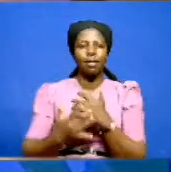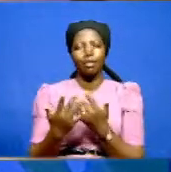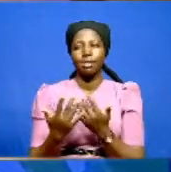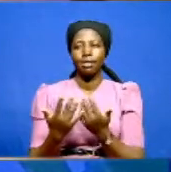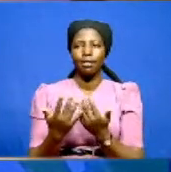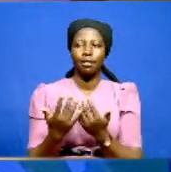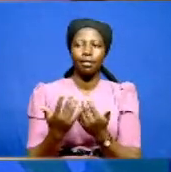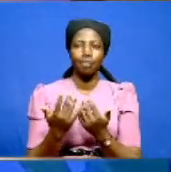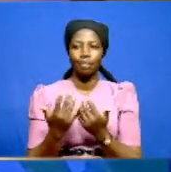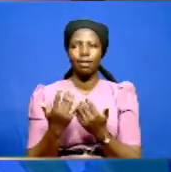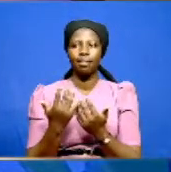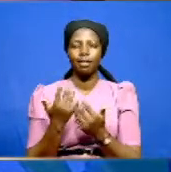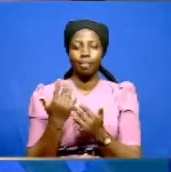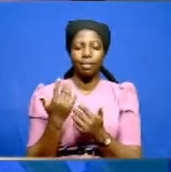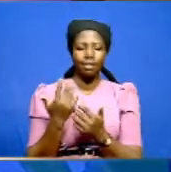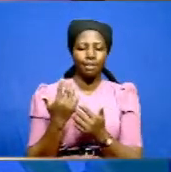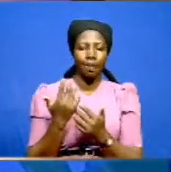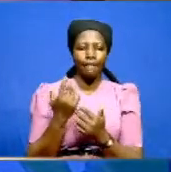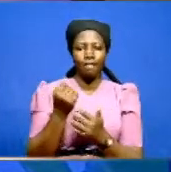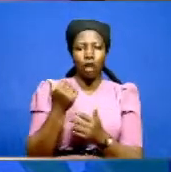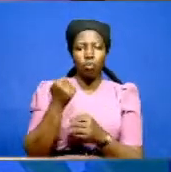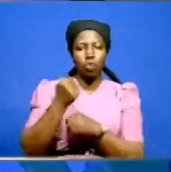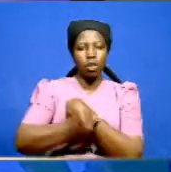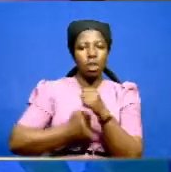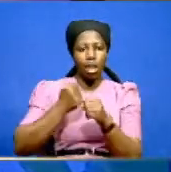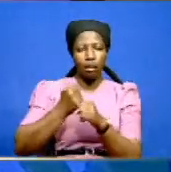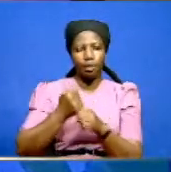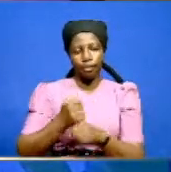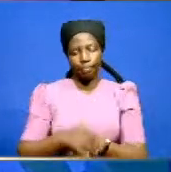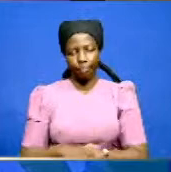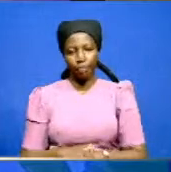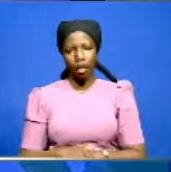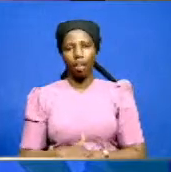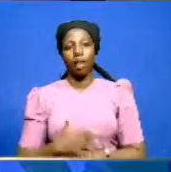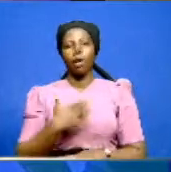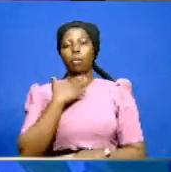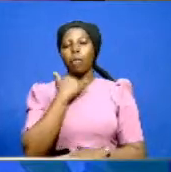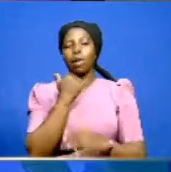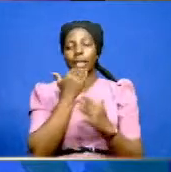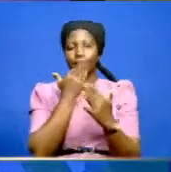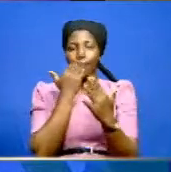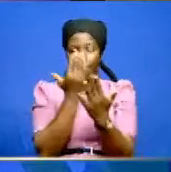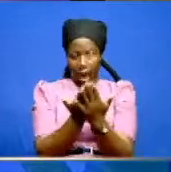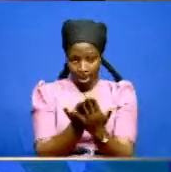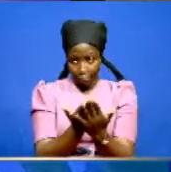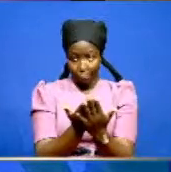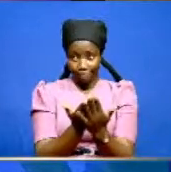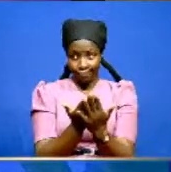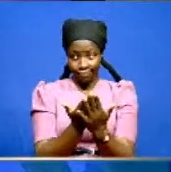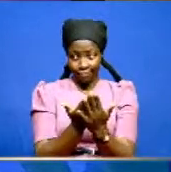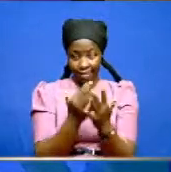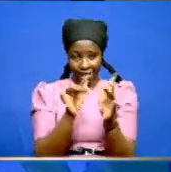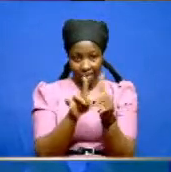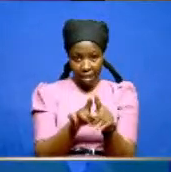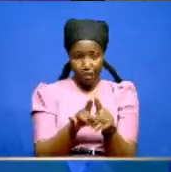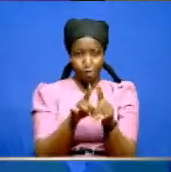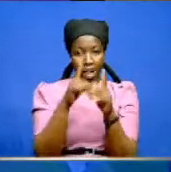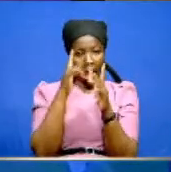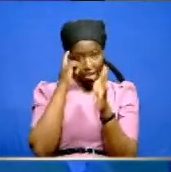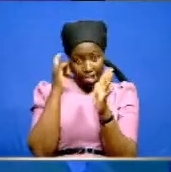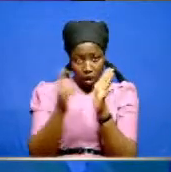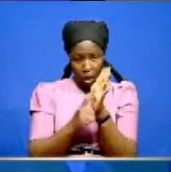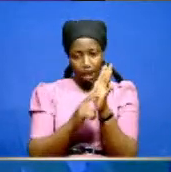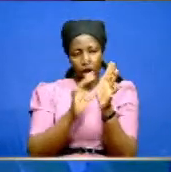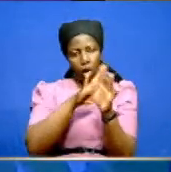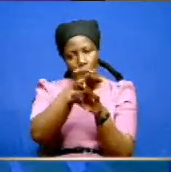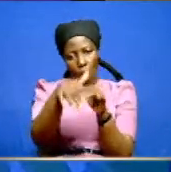last couple of years. We want to thank and acknowledge all